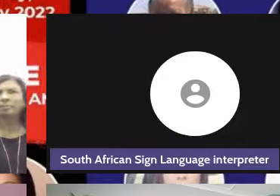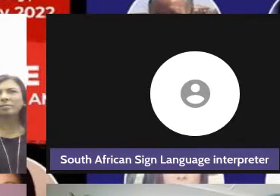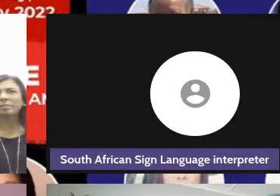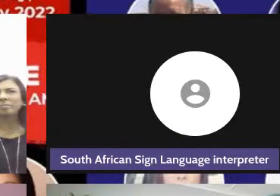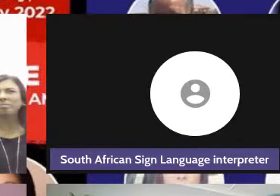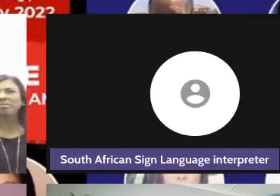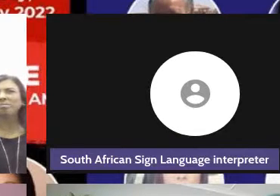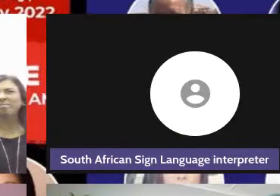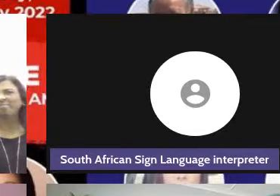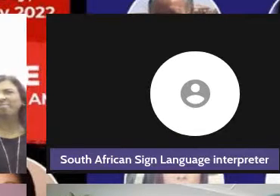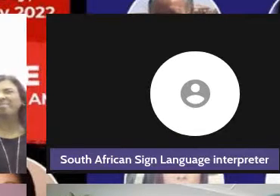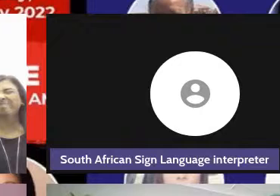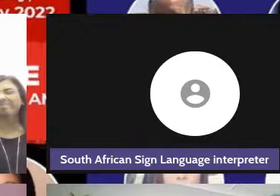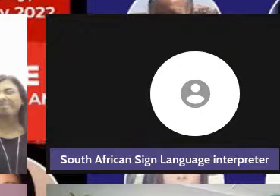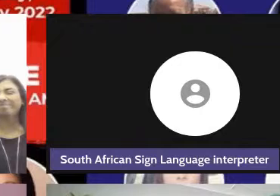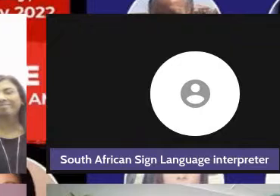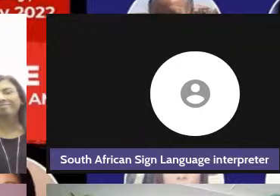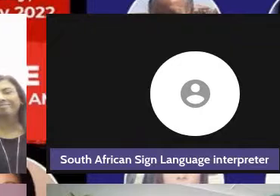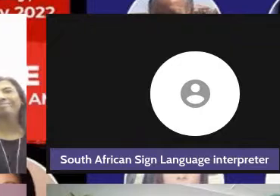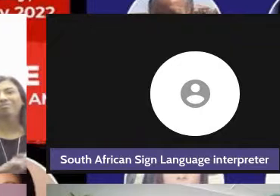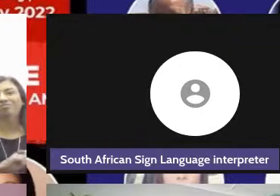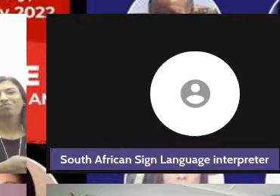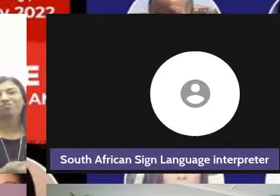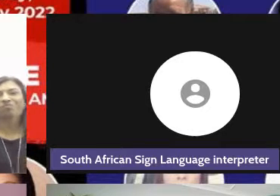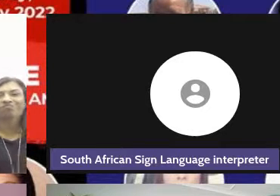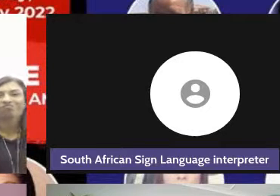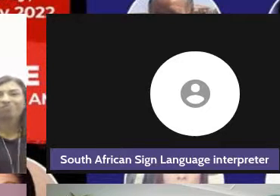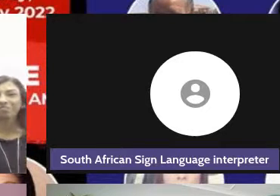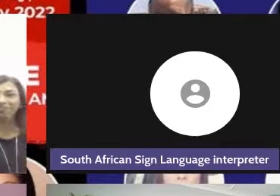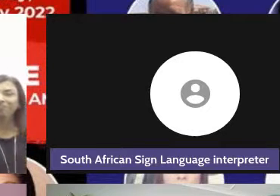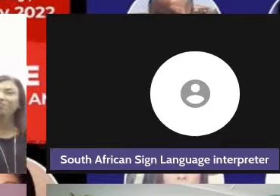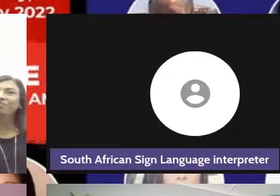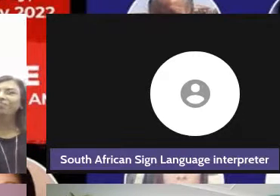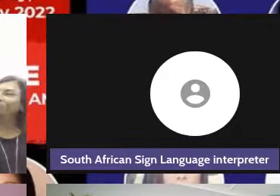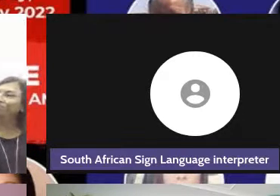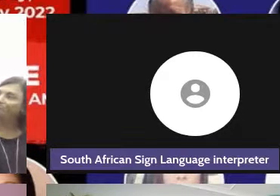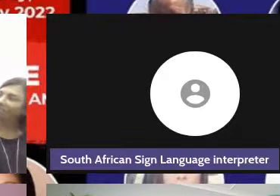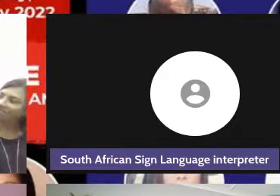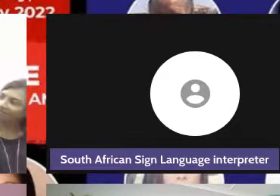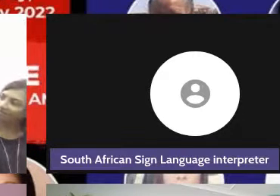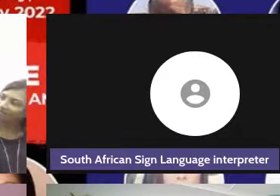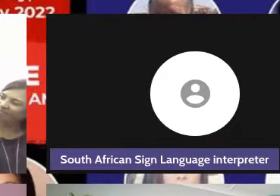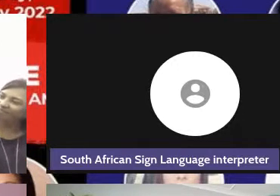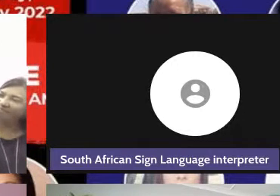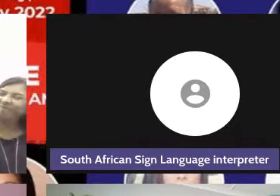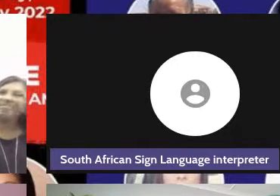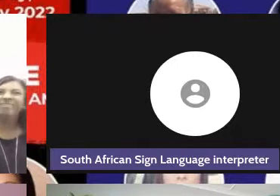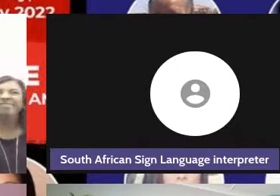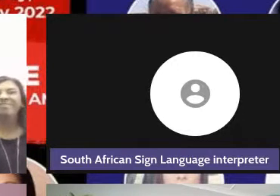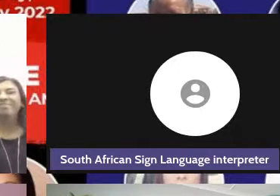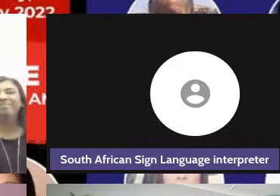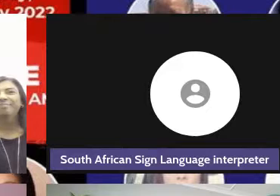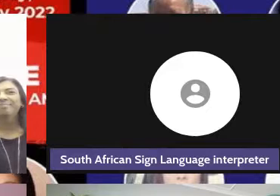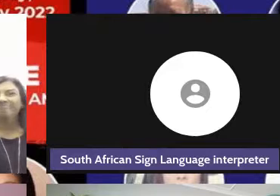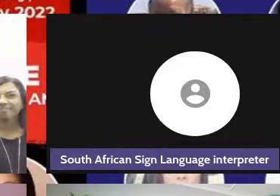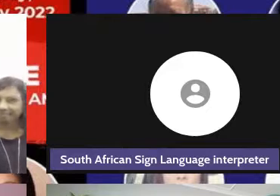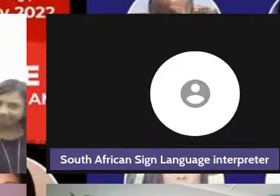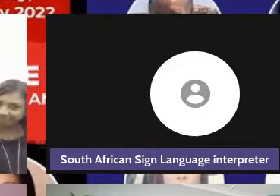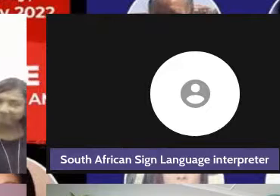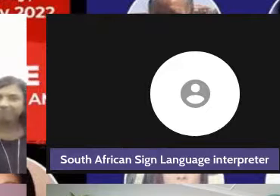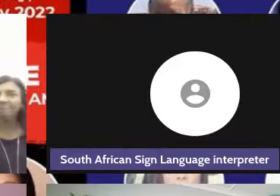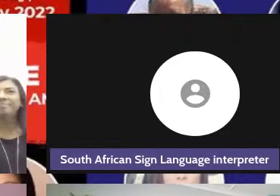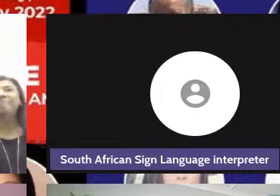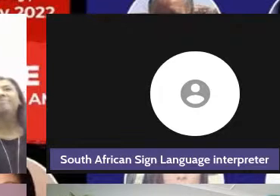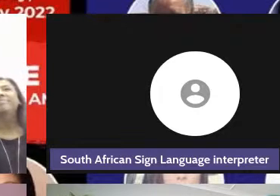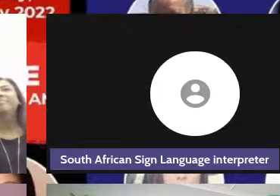And they normally communicate with lip reading. Now, there's also the hard of hearing,